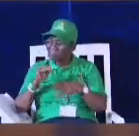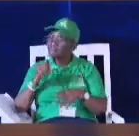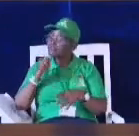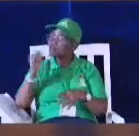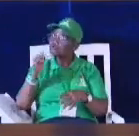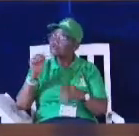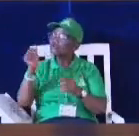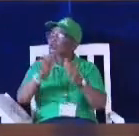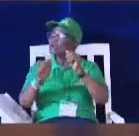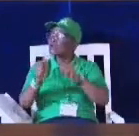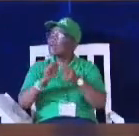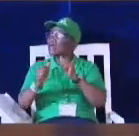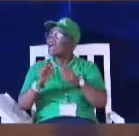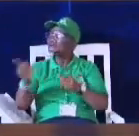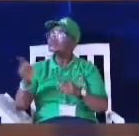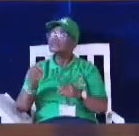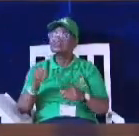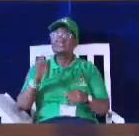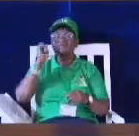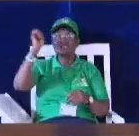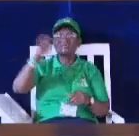He said, they are not.